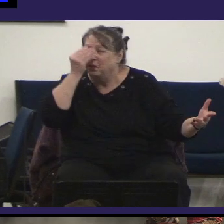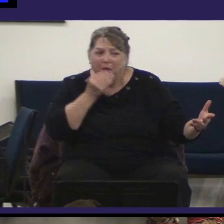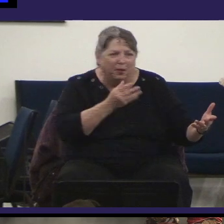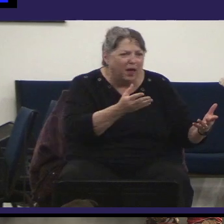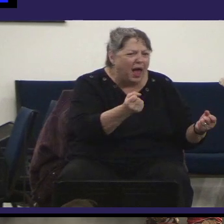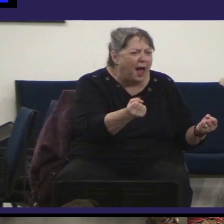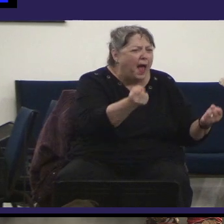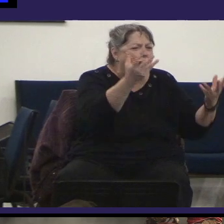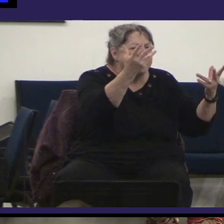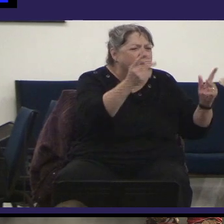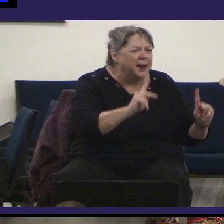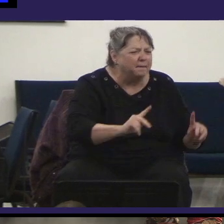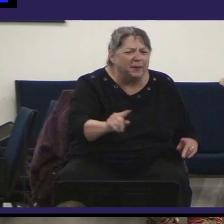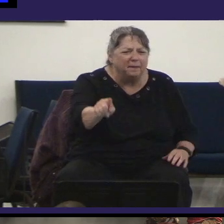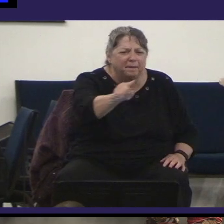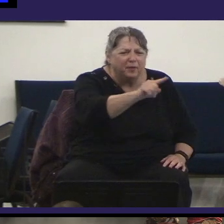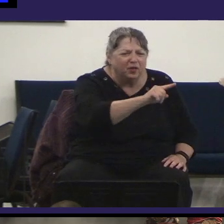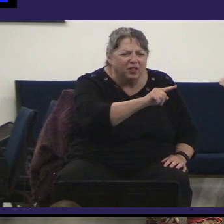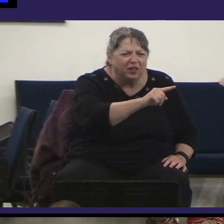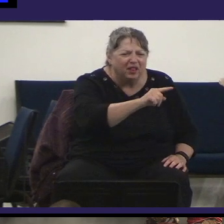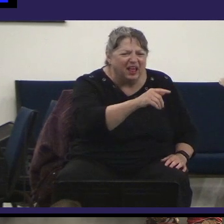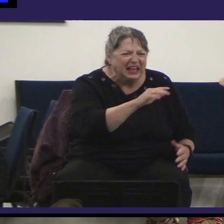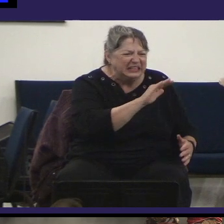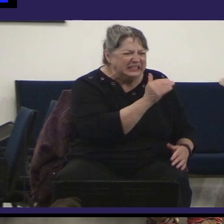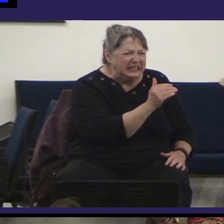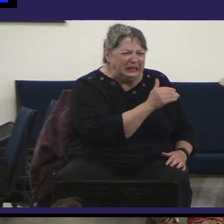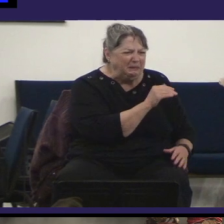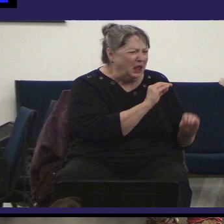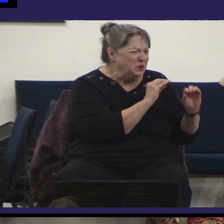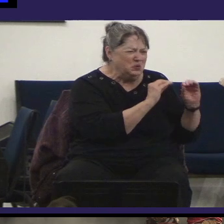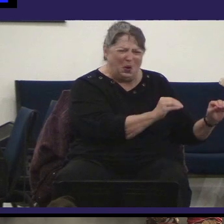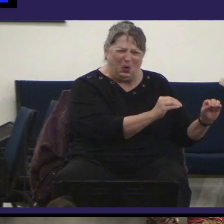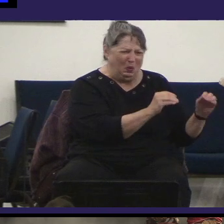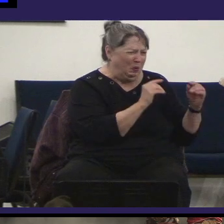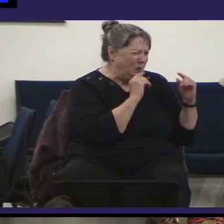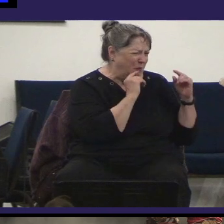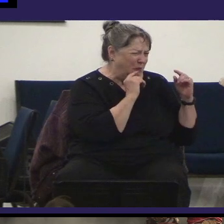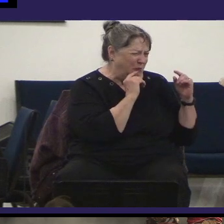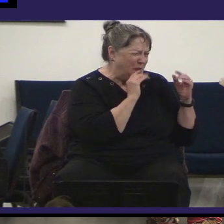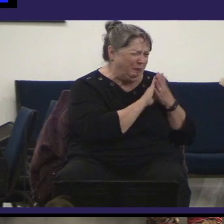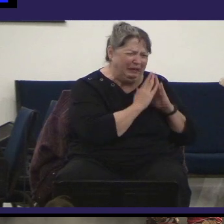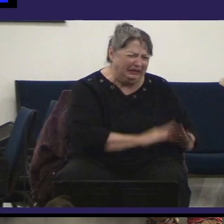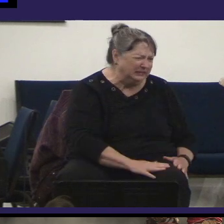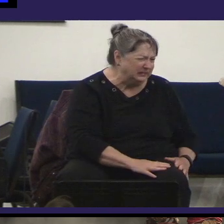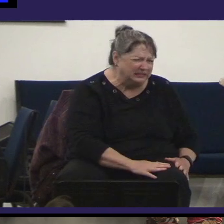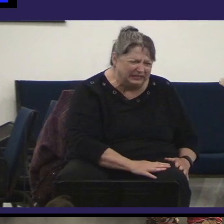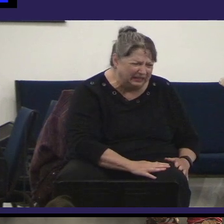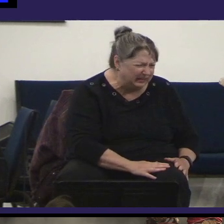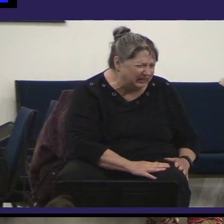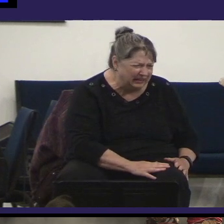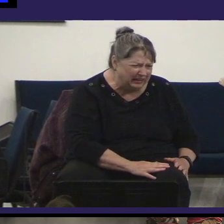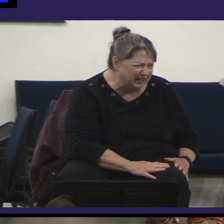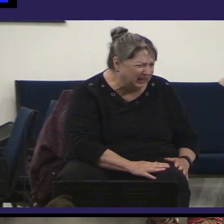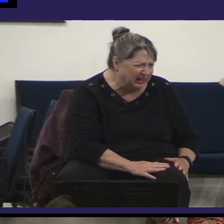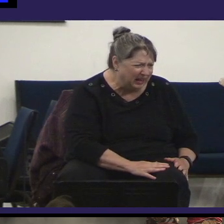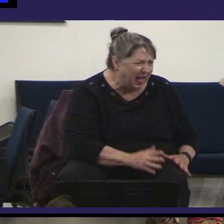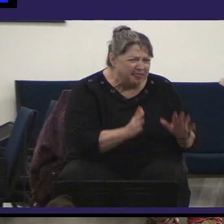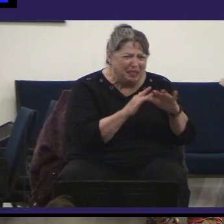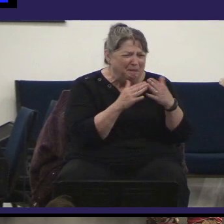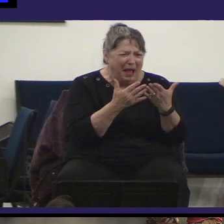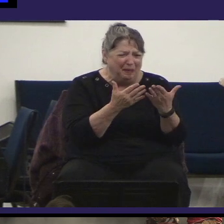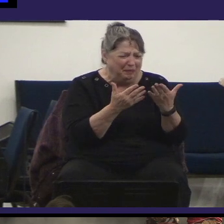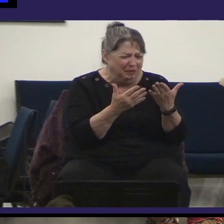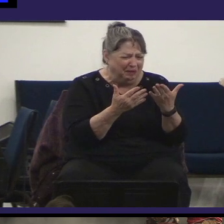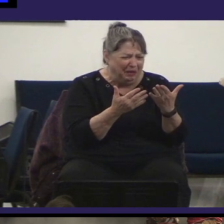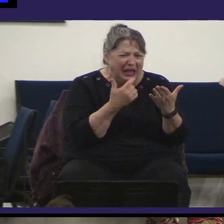many people today have no peace? The news tells us there is no peace in this world. The Bible tells me there